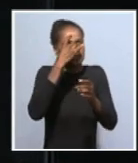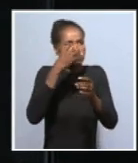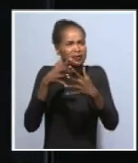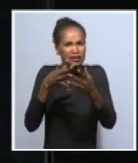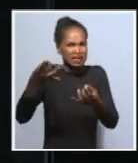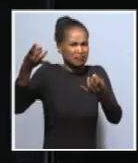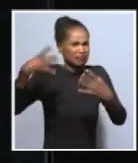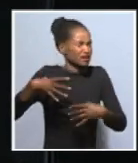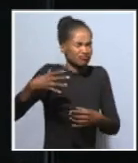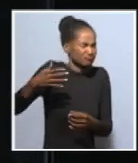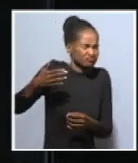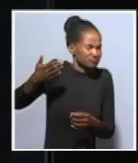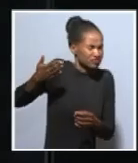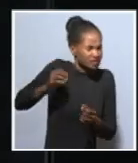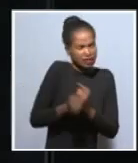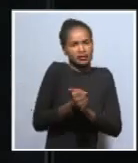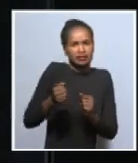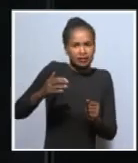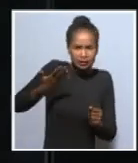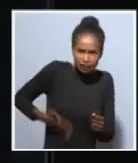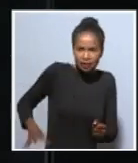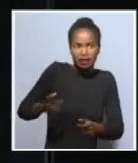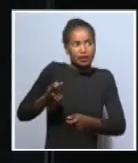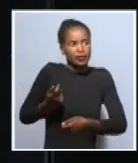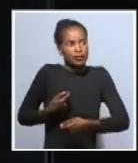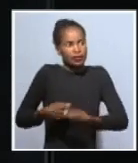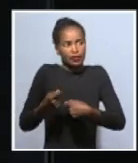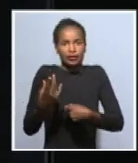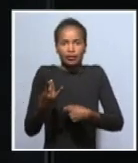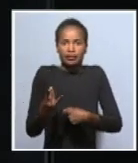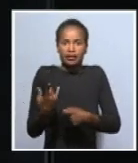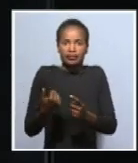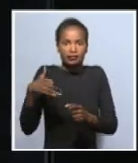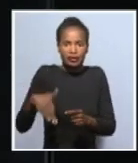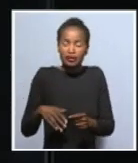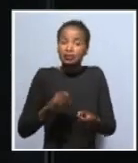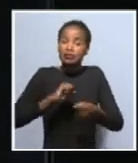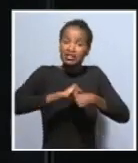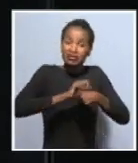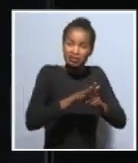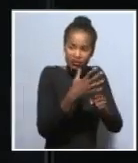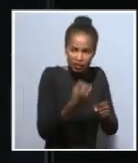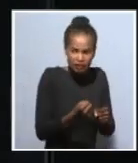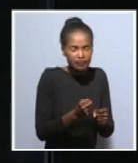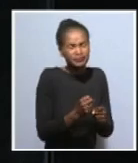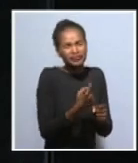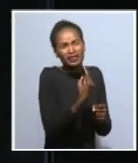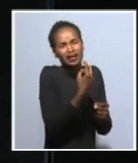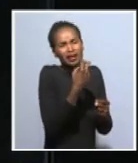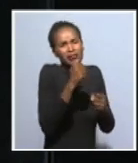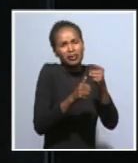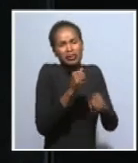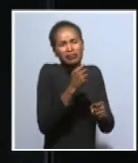we cannot address COVID-19 in isolation. We have to look at the total picture.